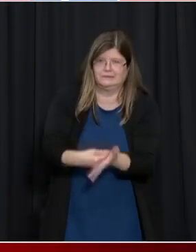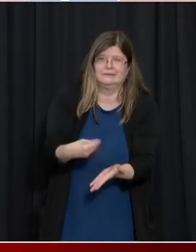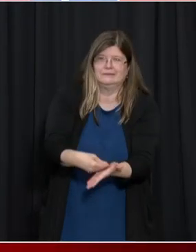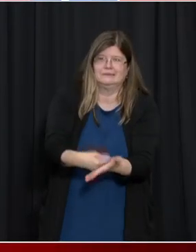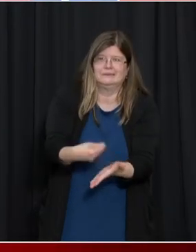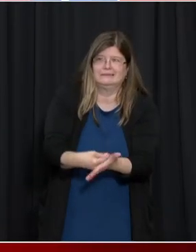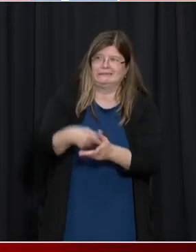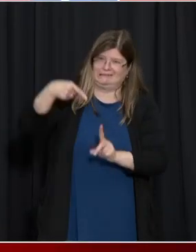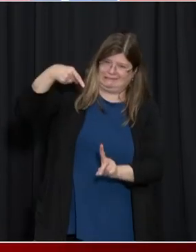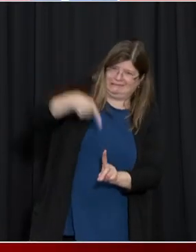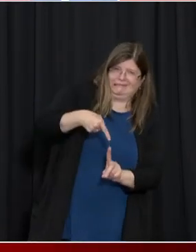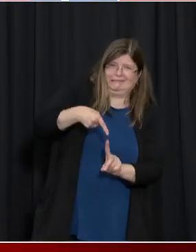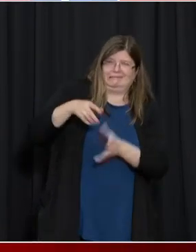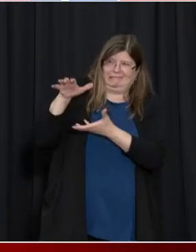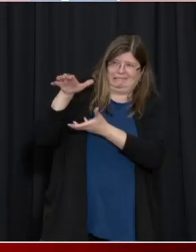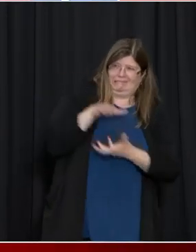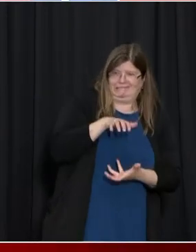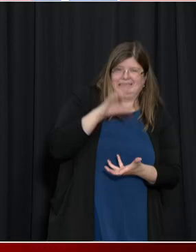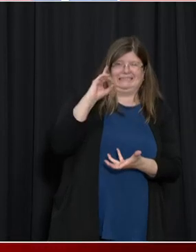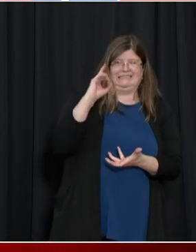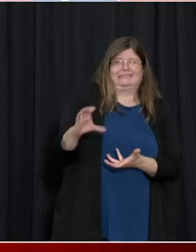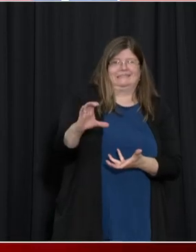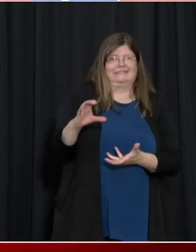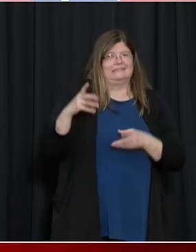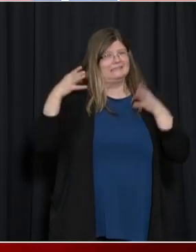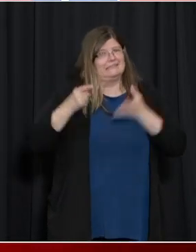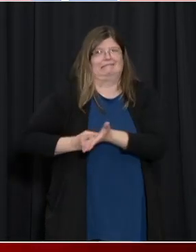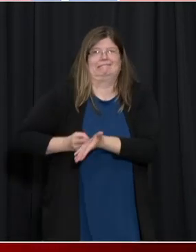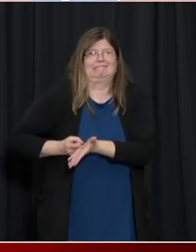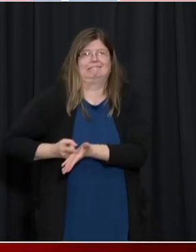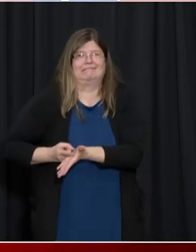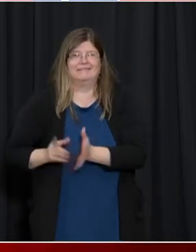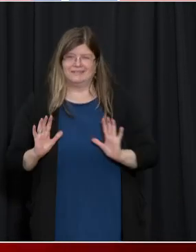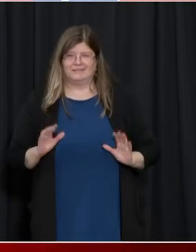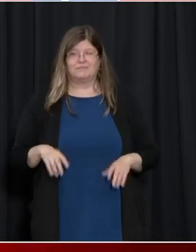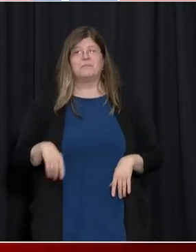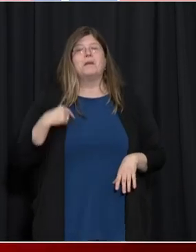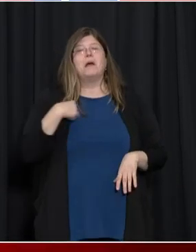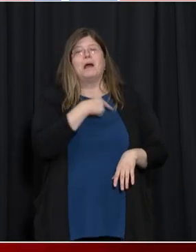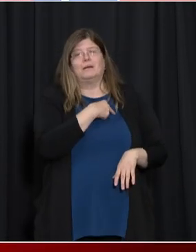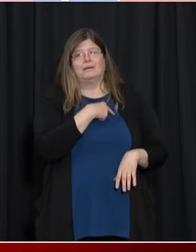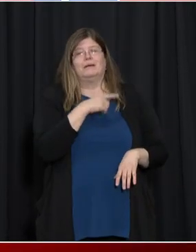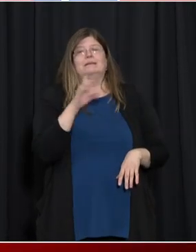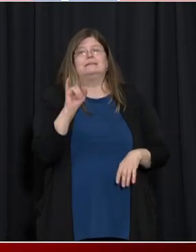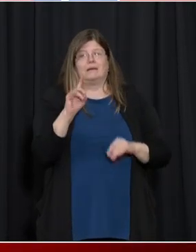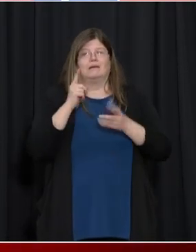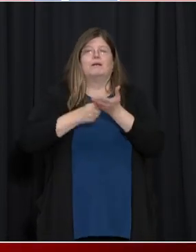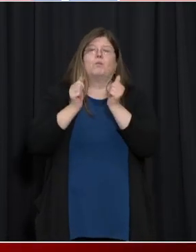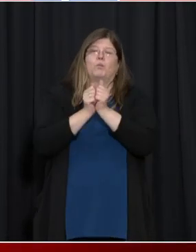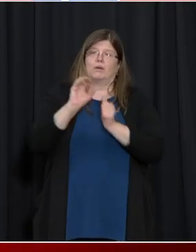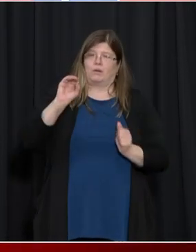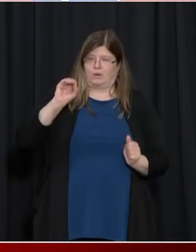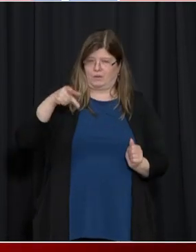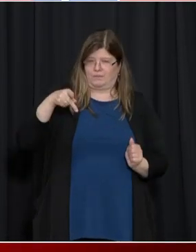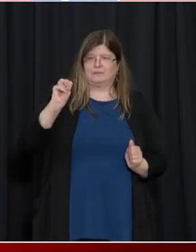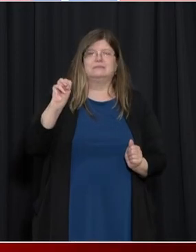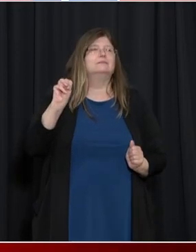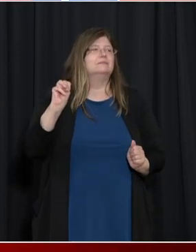but we have had that conversation with the Office of Personnel Management, and